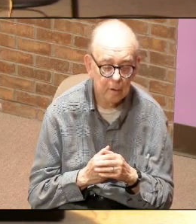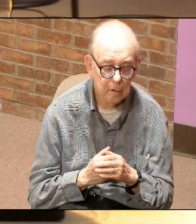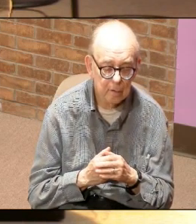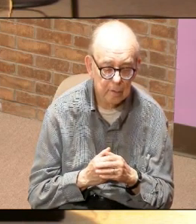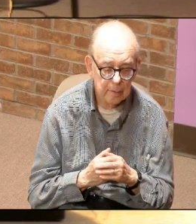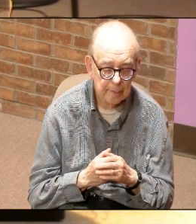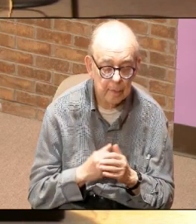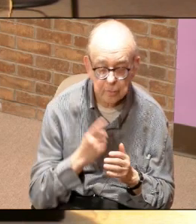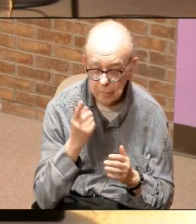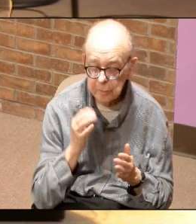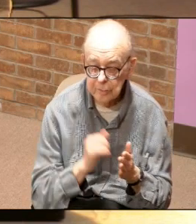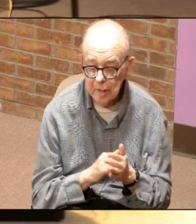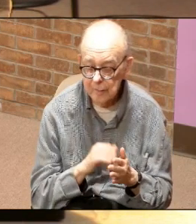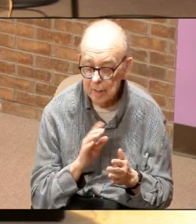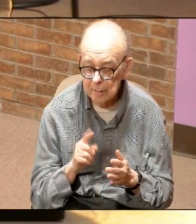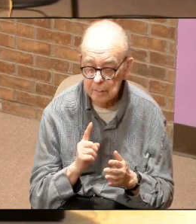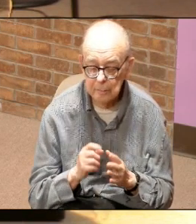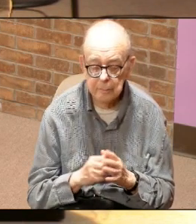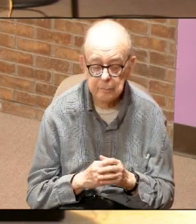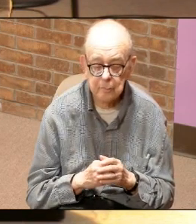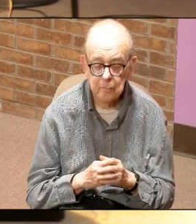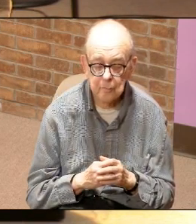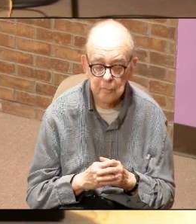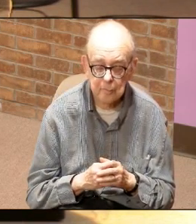Did you ever realize that?